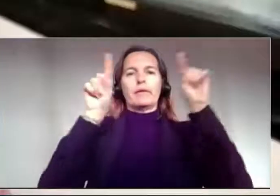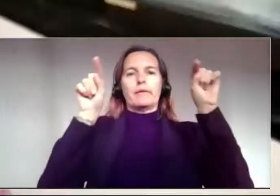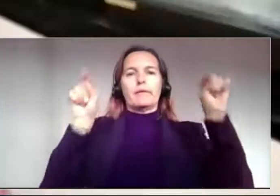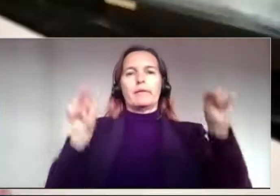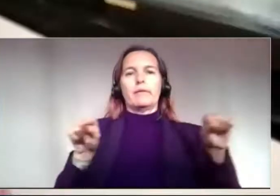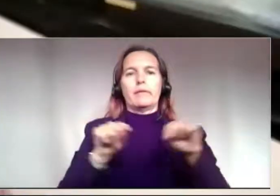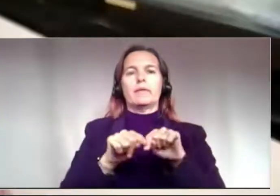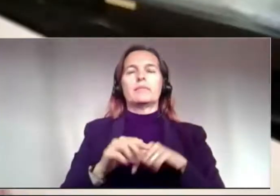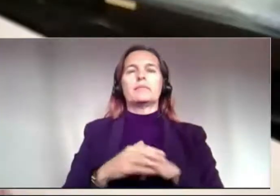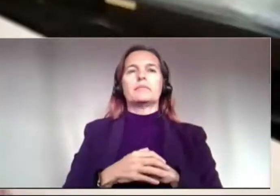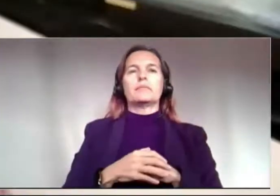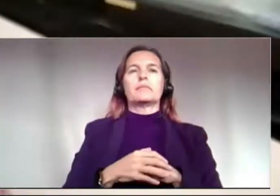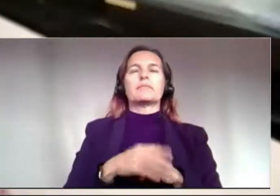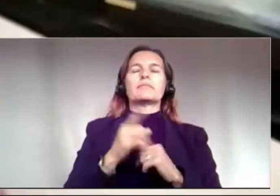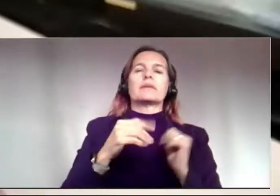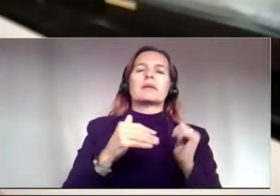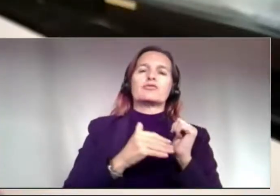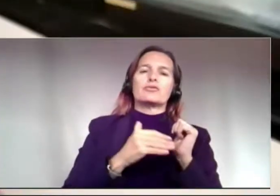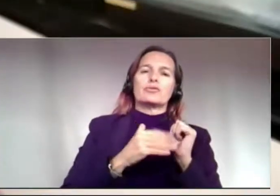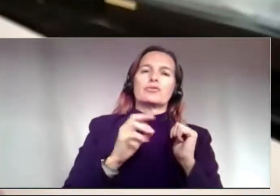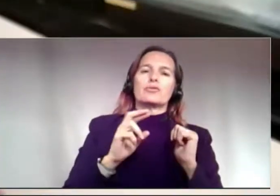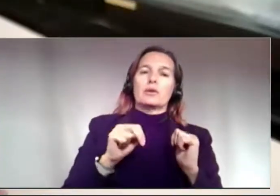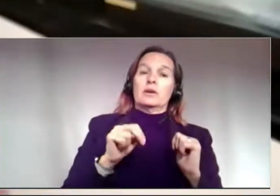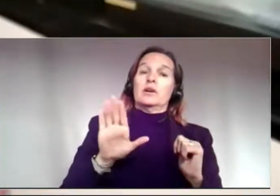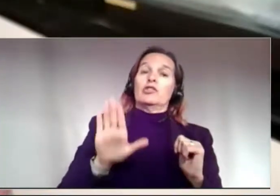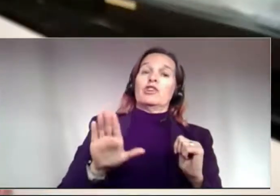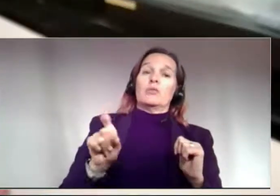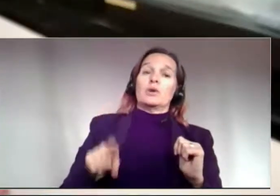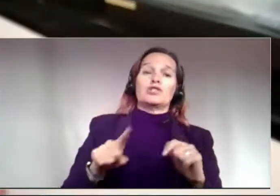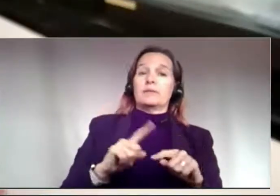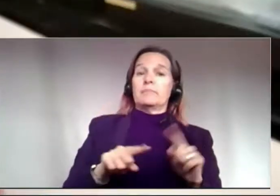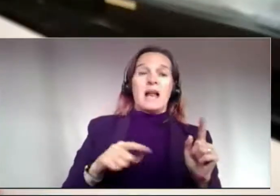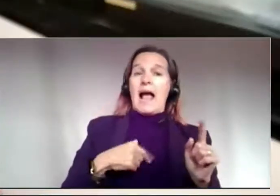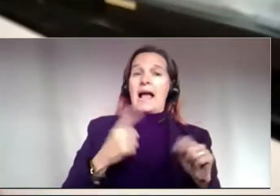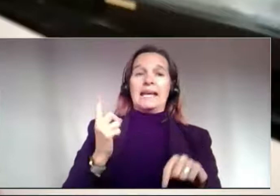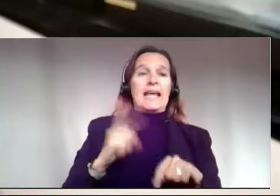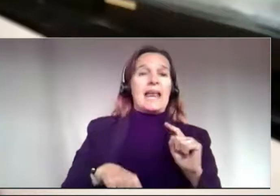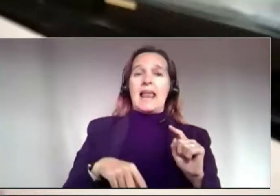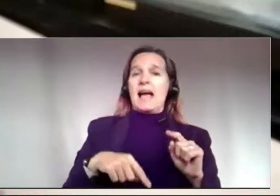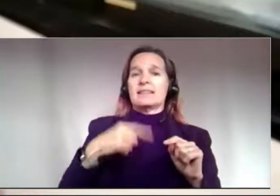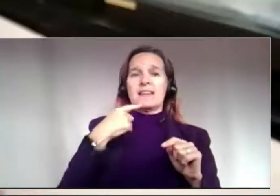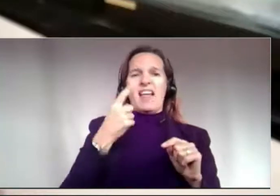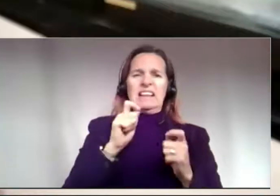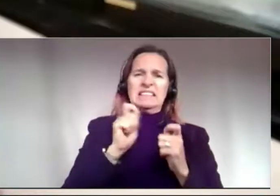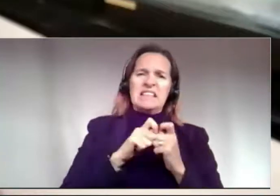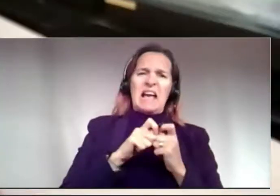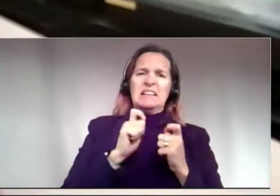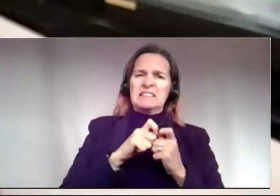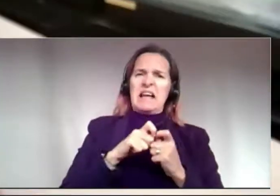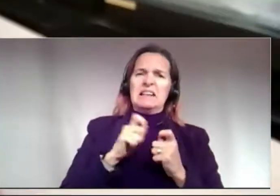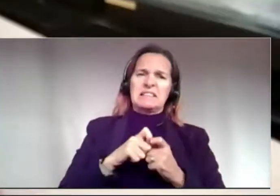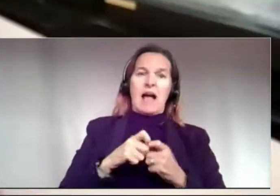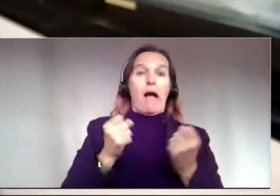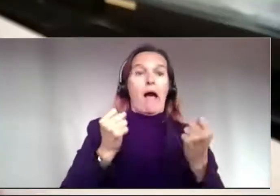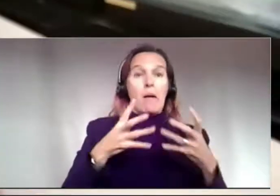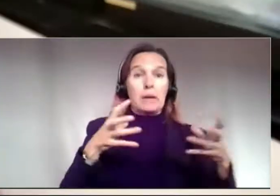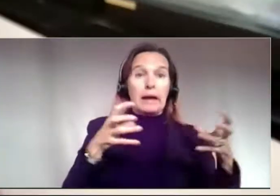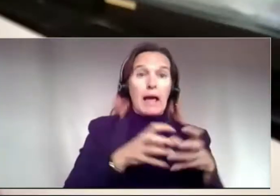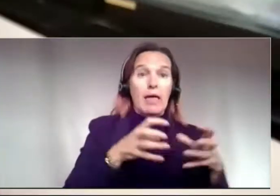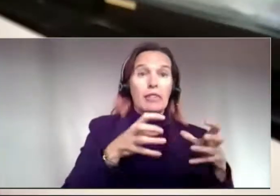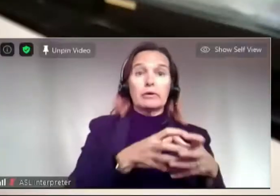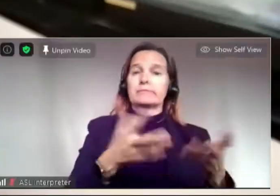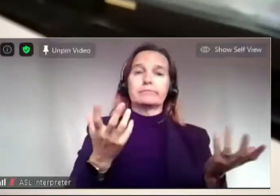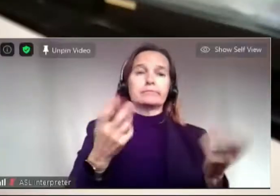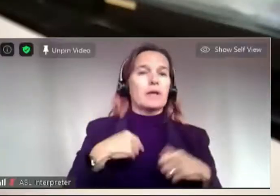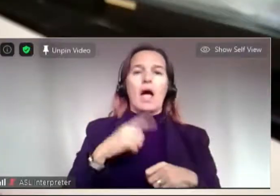That's a great question, Adrian, and unfortunately, I'm coming up empty. I can't tell you how many of those gatherings or parties there are. I did hear of one